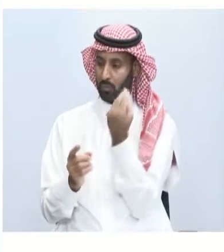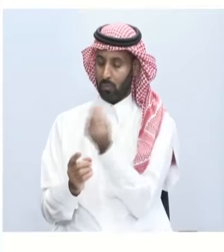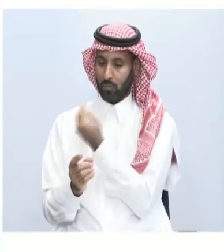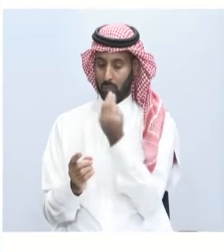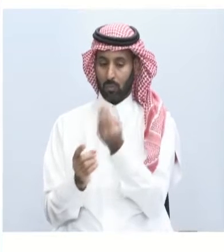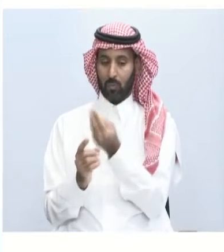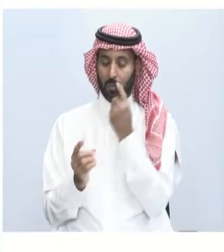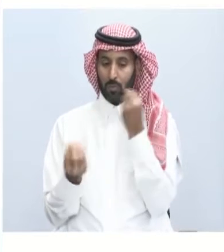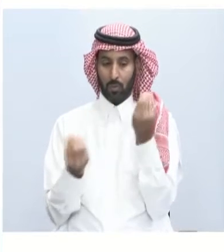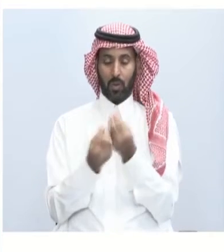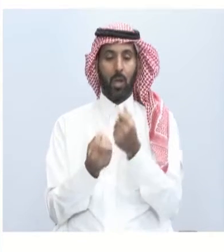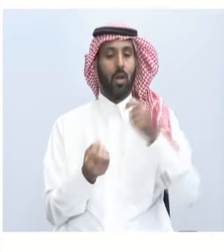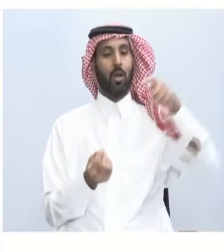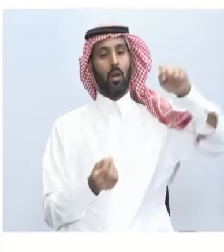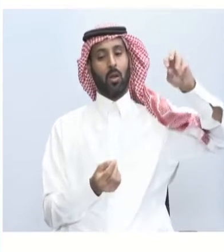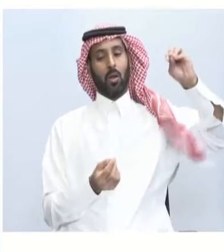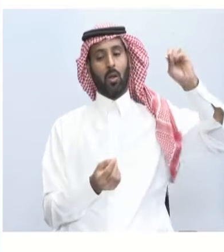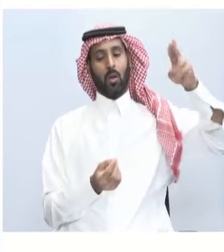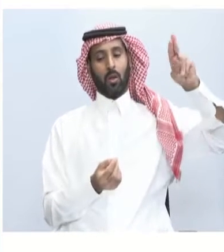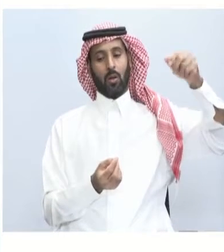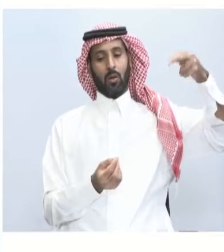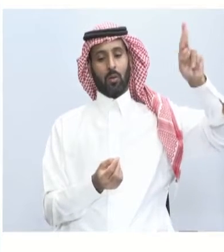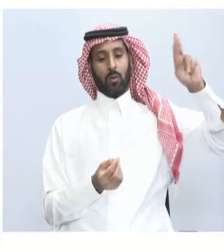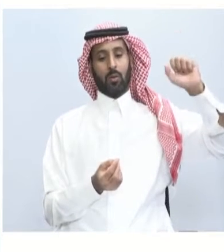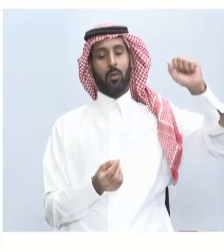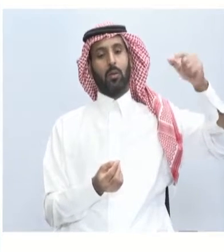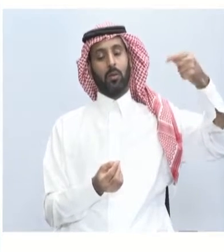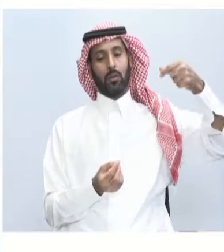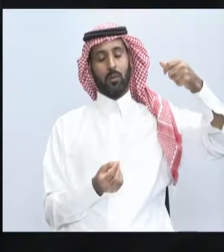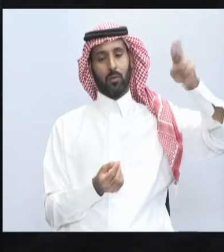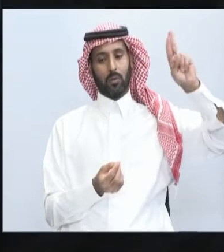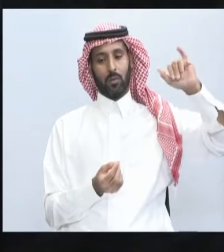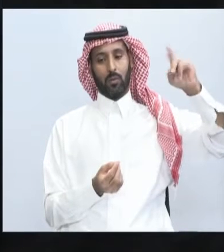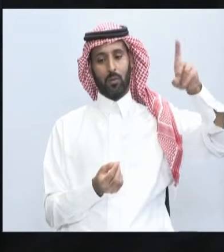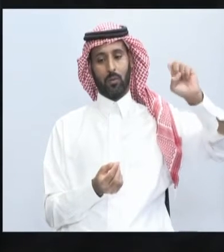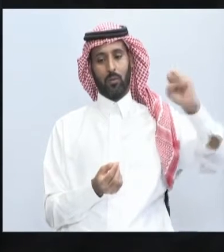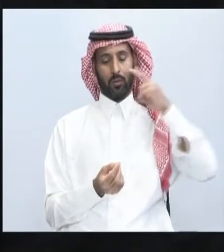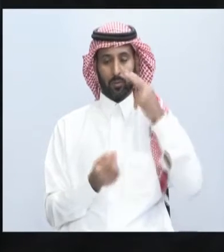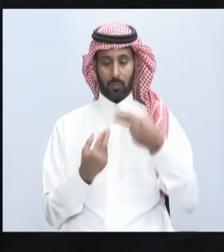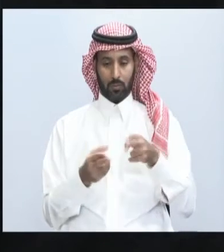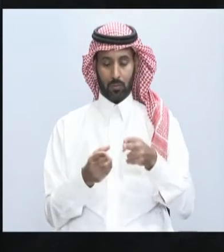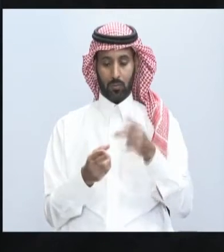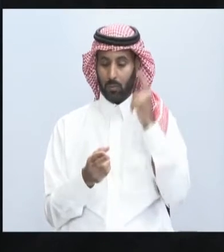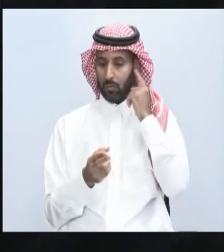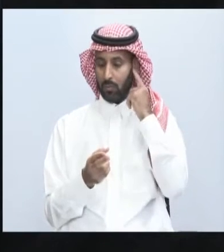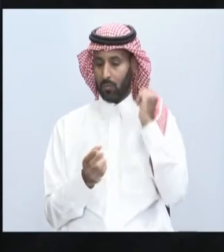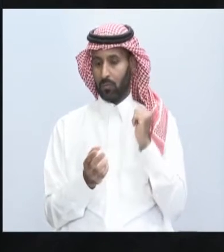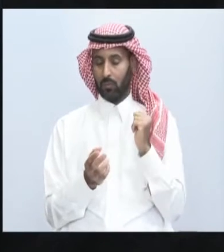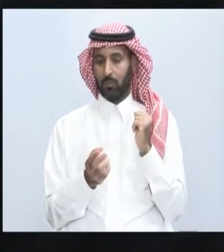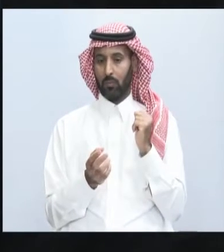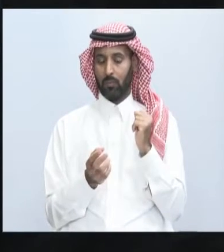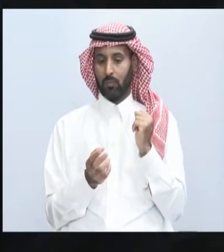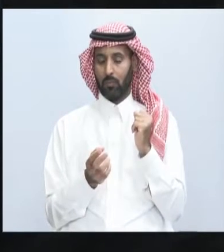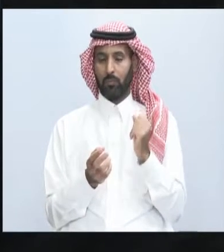a tour guide who will show you around the museum. So, let's begin and listen